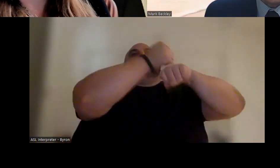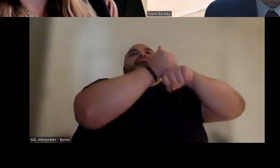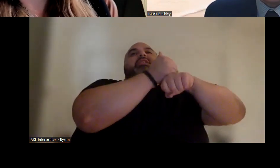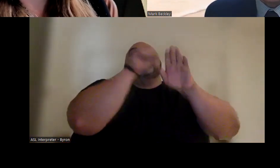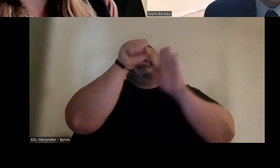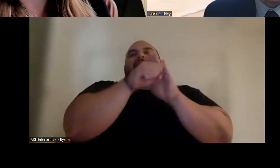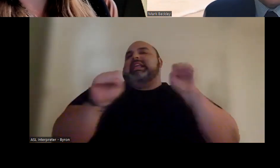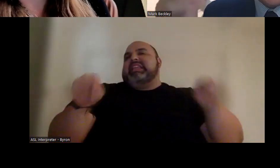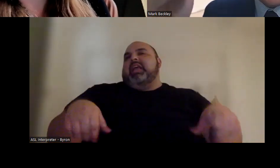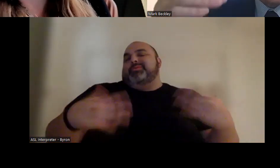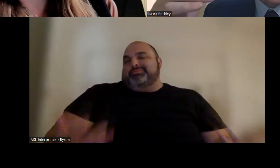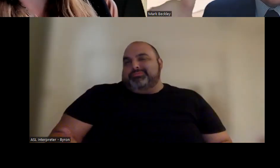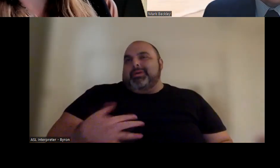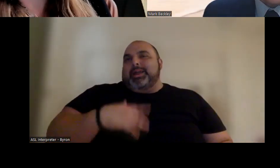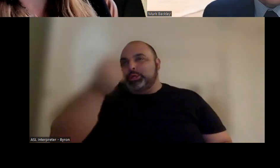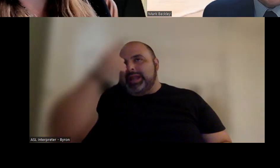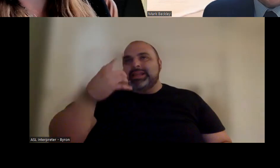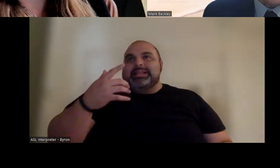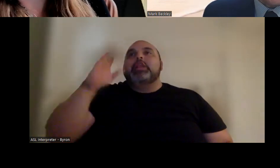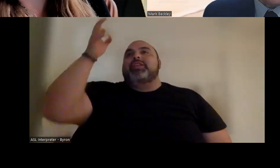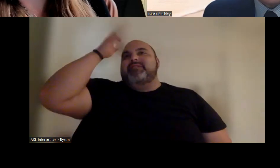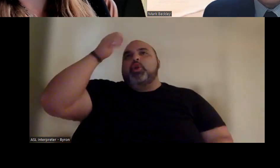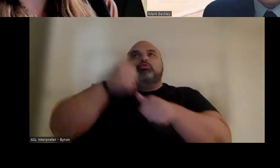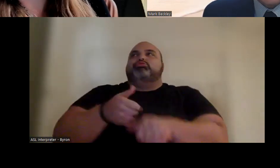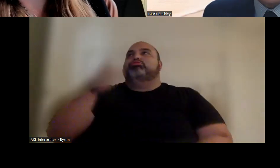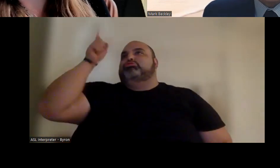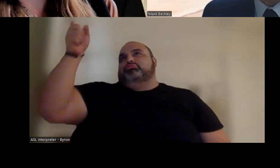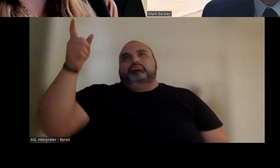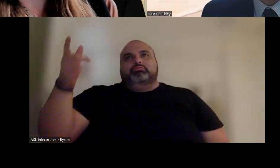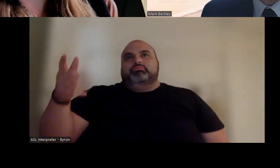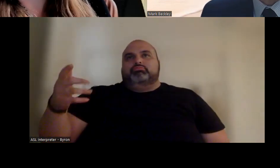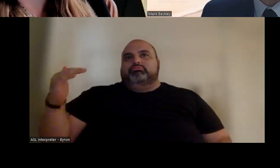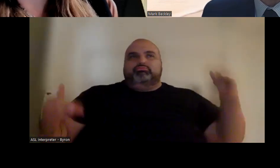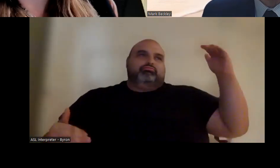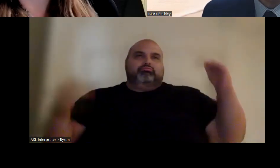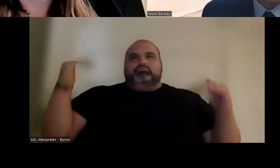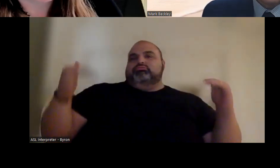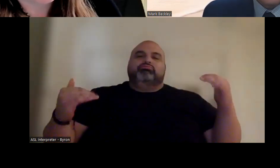say that. But that's my understanding of the way that the federal state relationship operates in general.